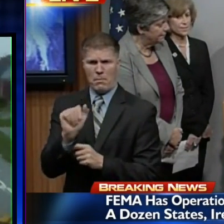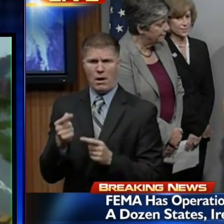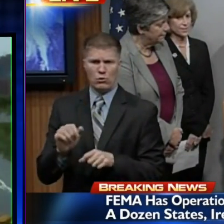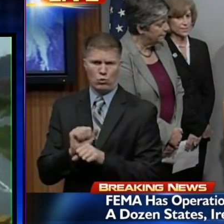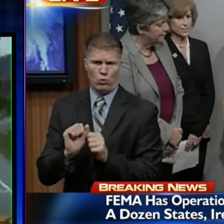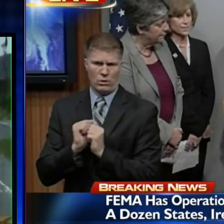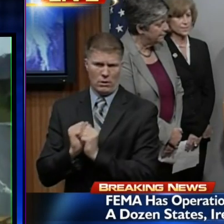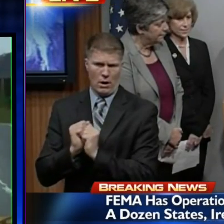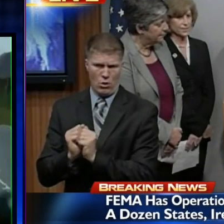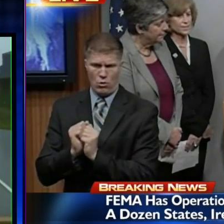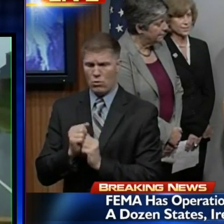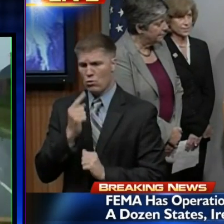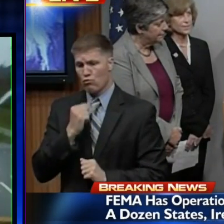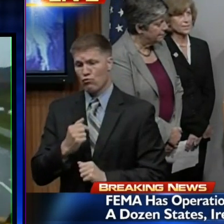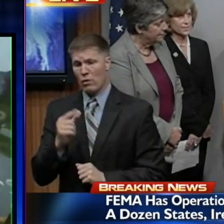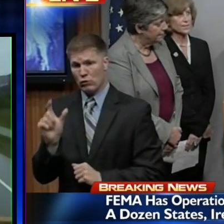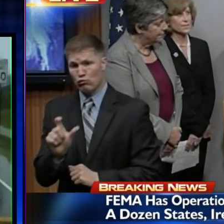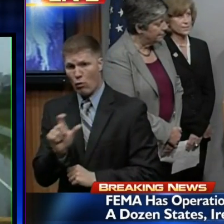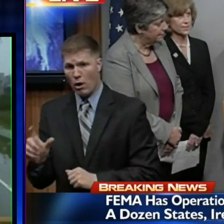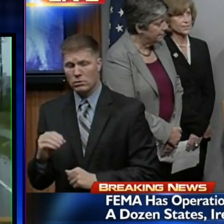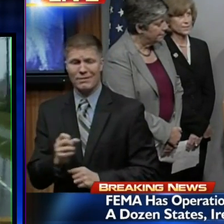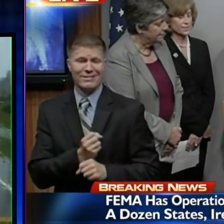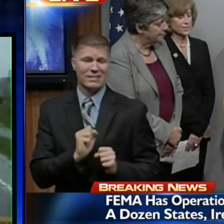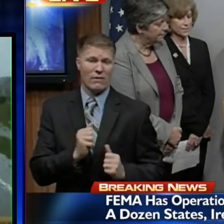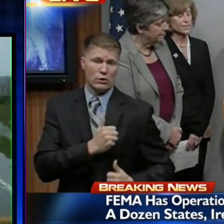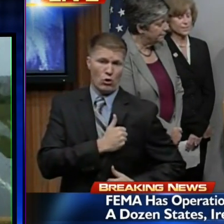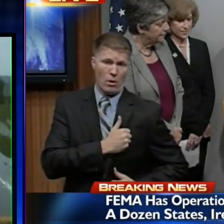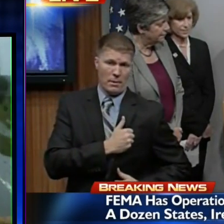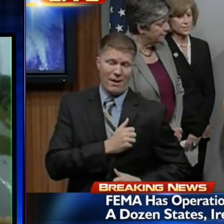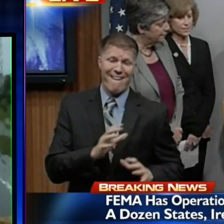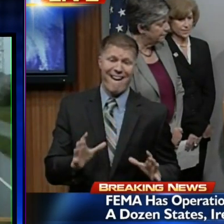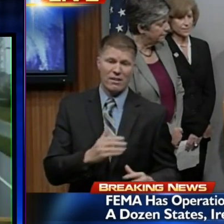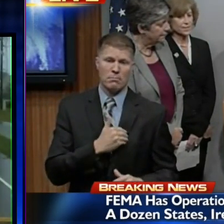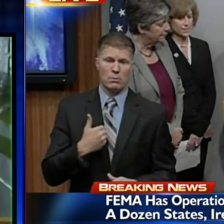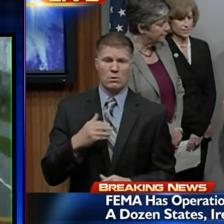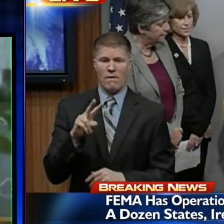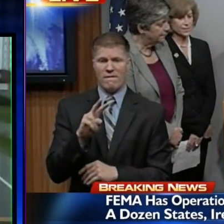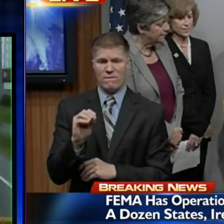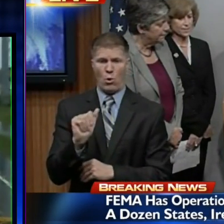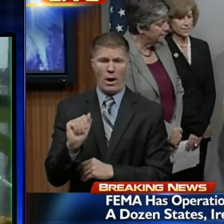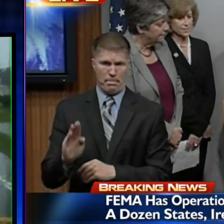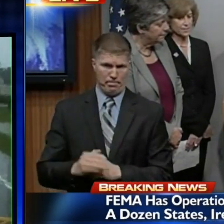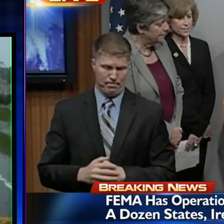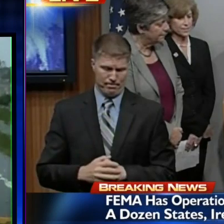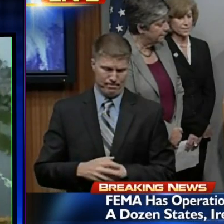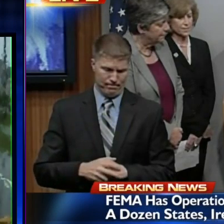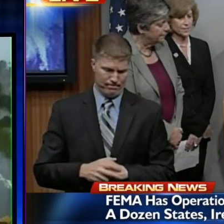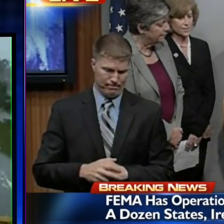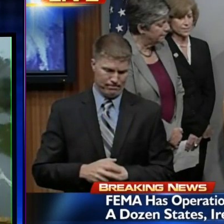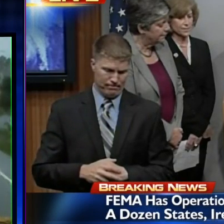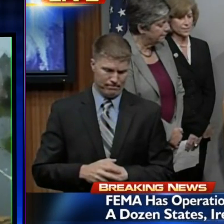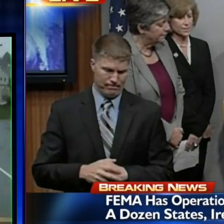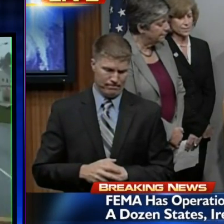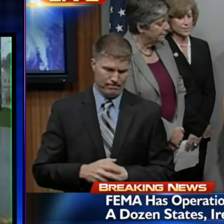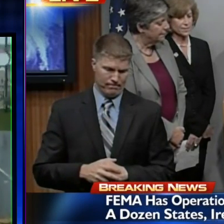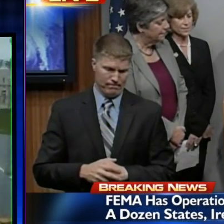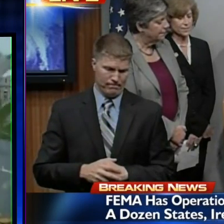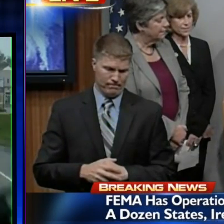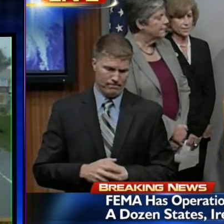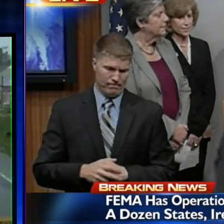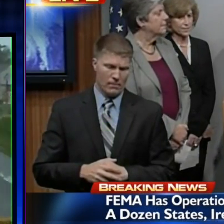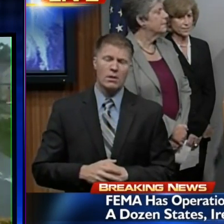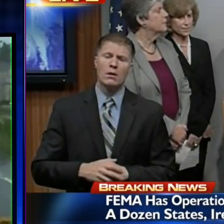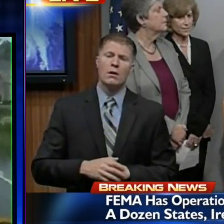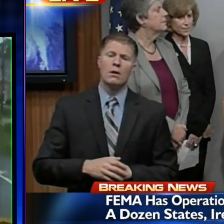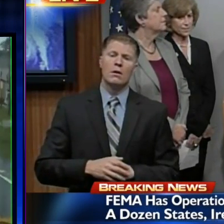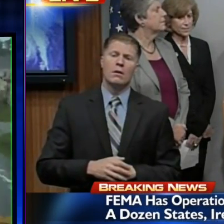Both the Red Cross and the Salvation Army are active members of VOAD. Now, on a Salvation Army standpoint, let me say